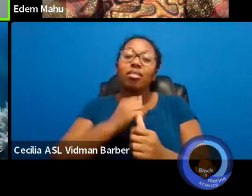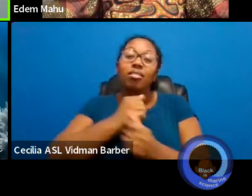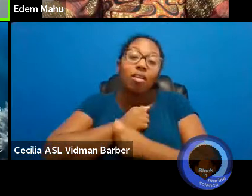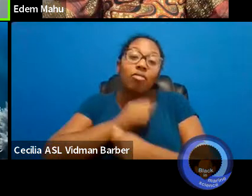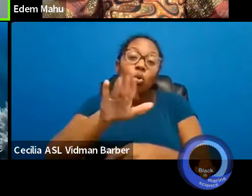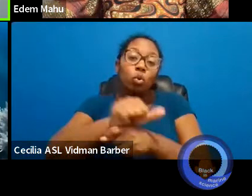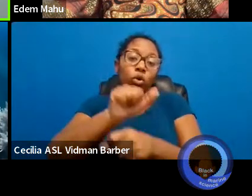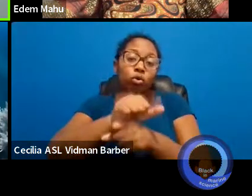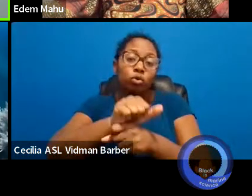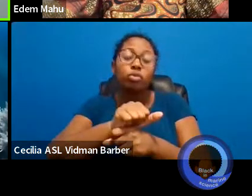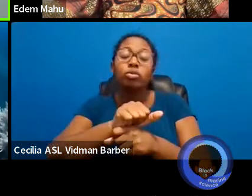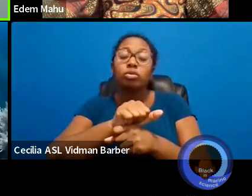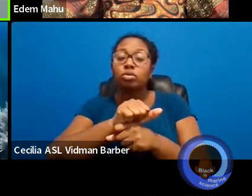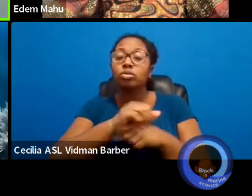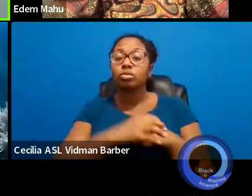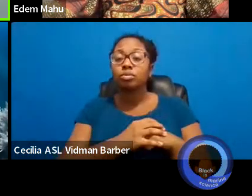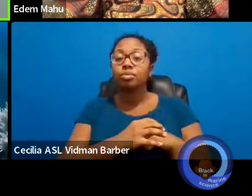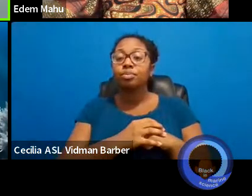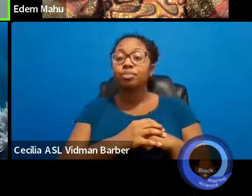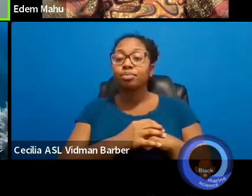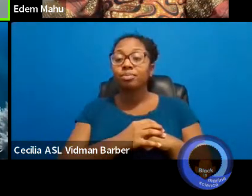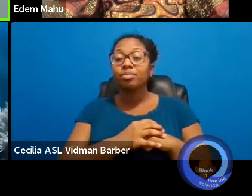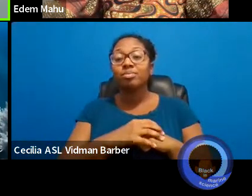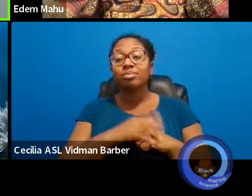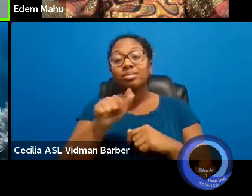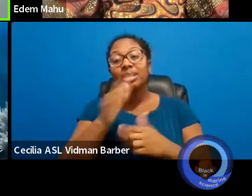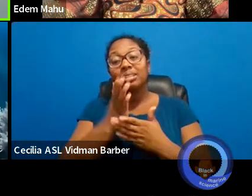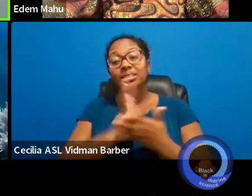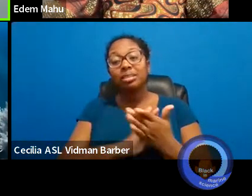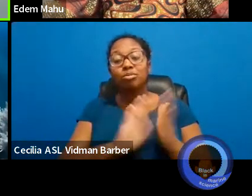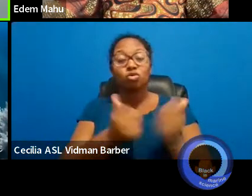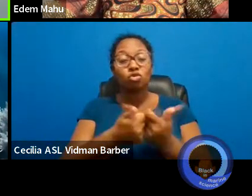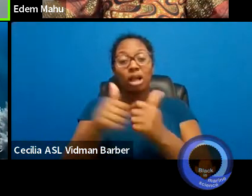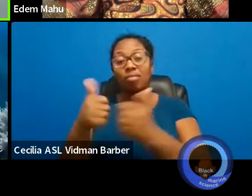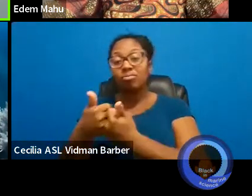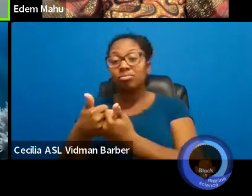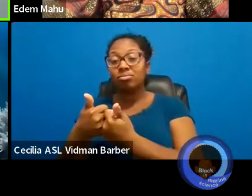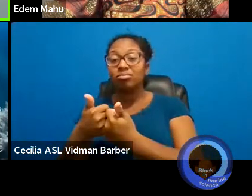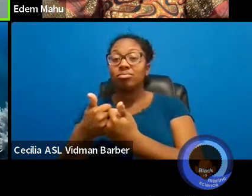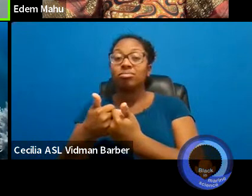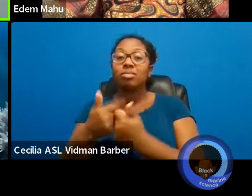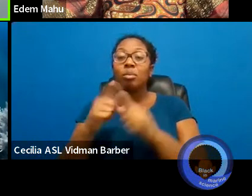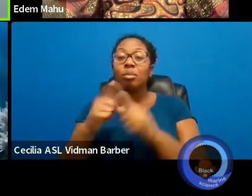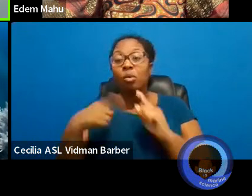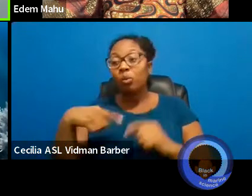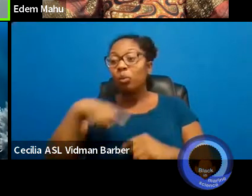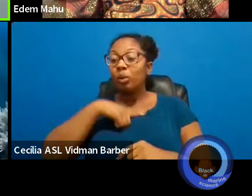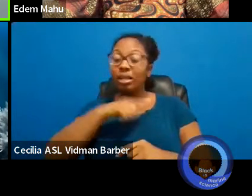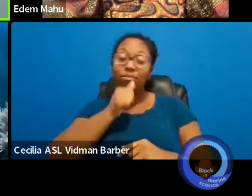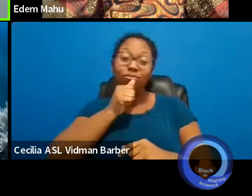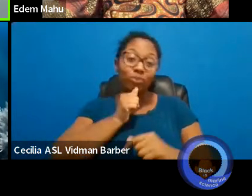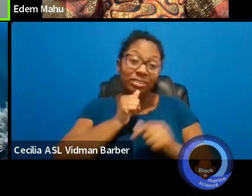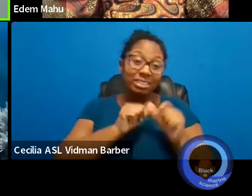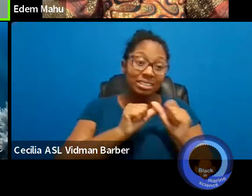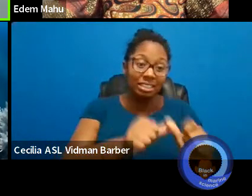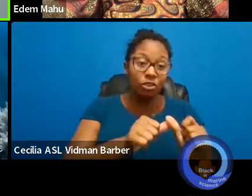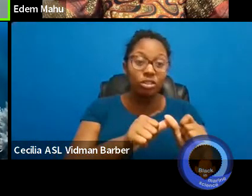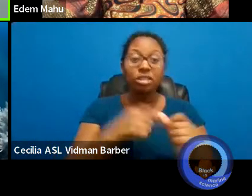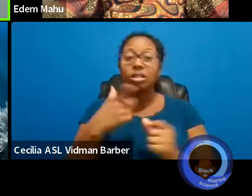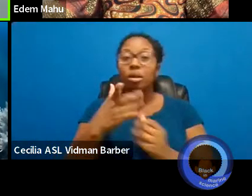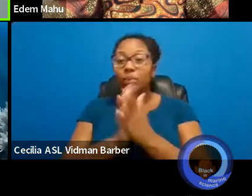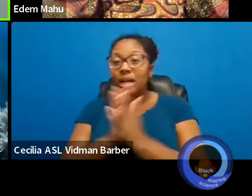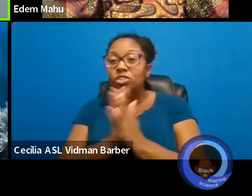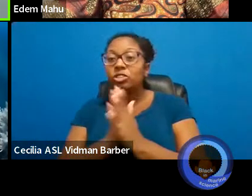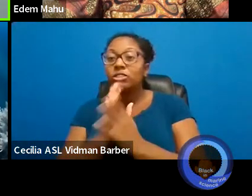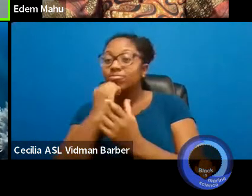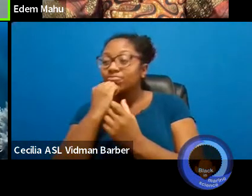doing. So these are some of the challenges we face, but because we are passionate and resilient, we look for a way